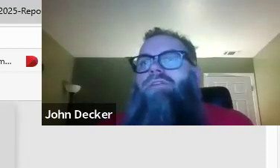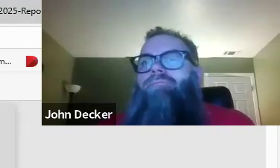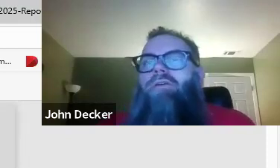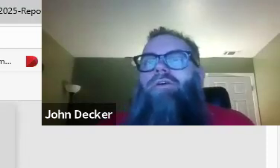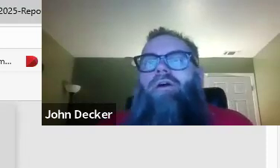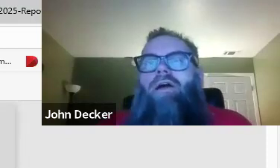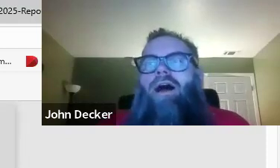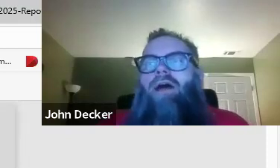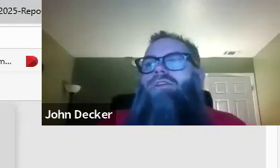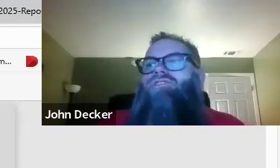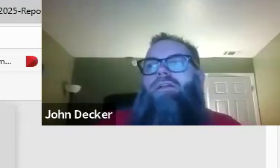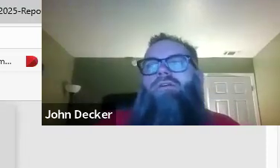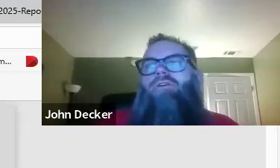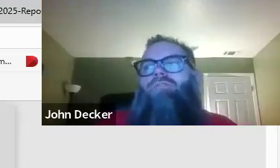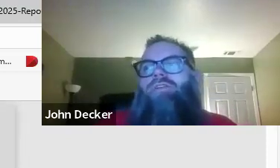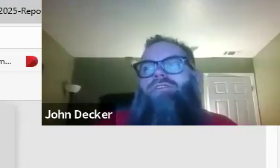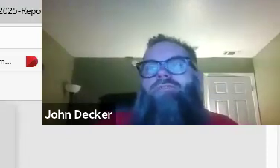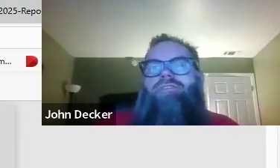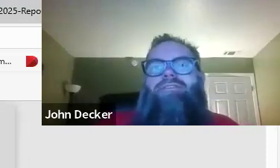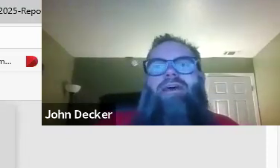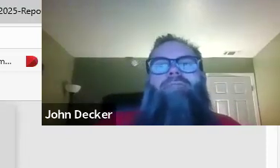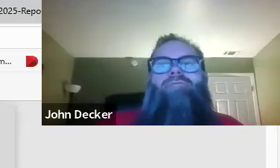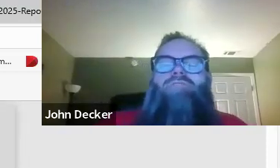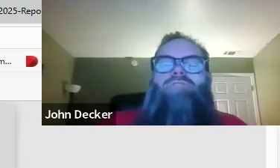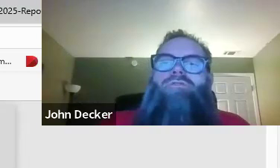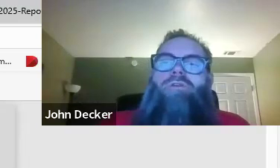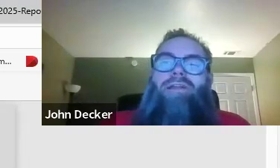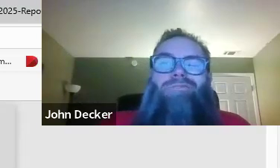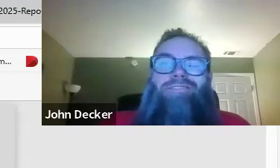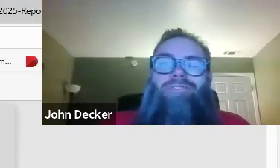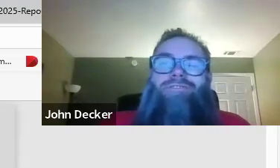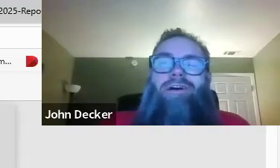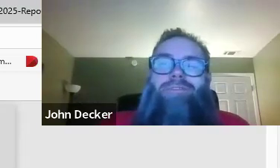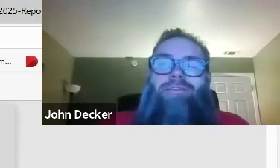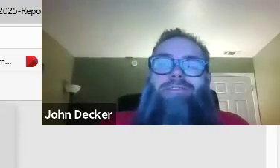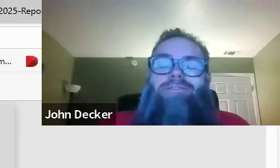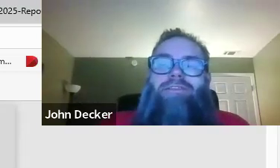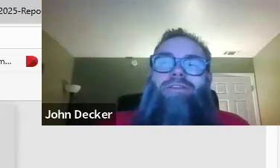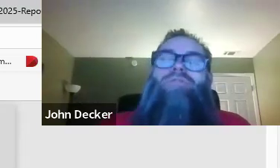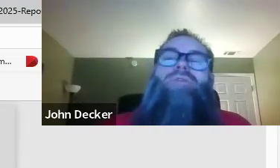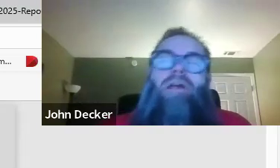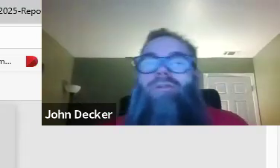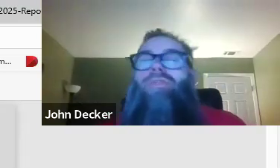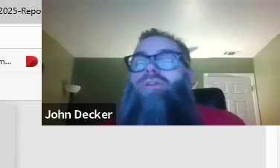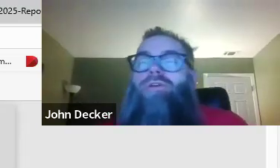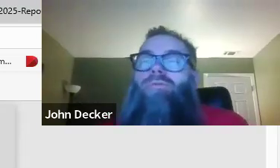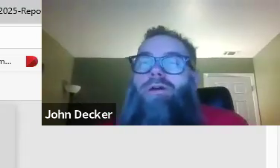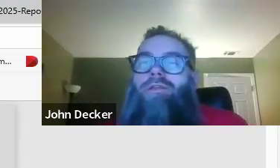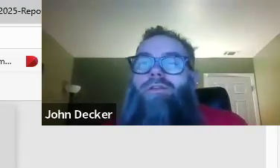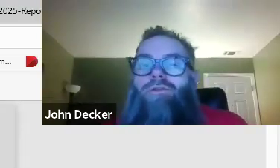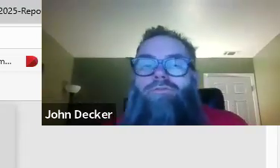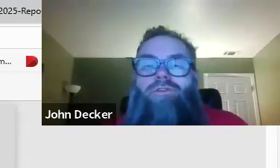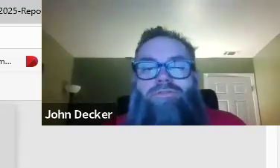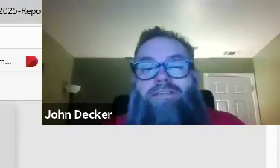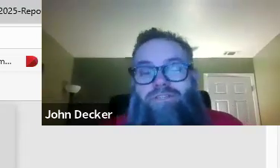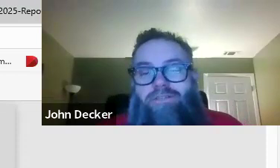on longevity. I want to shout out our community services staff who, and I will say there's an update to this, they did